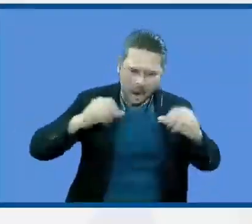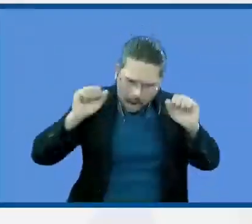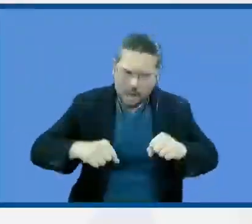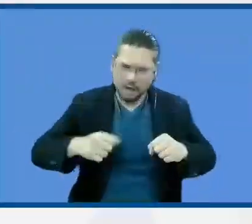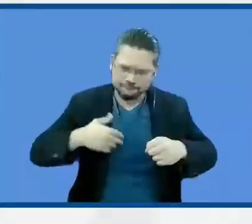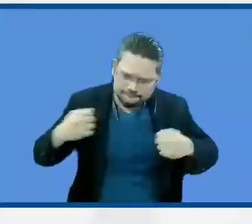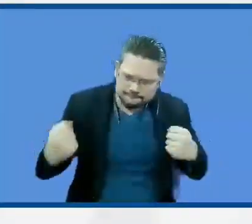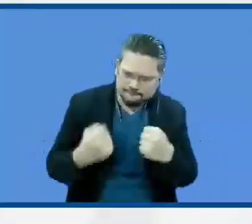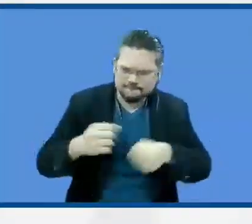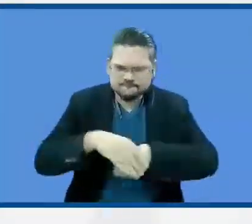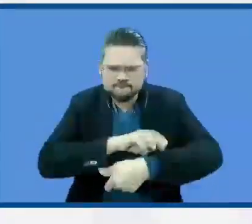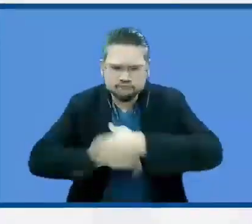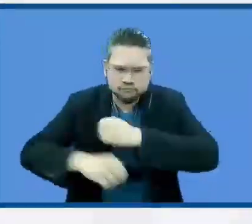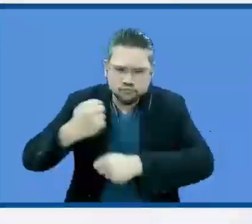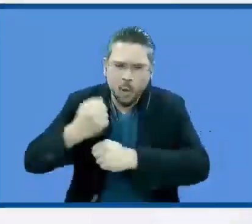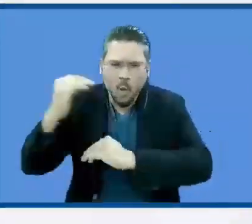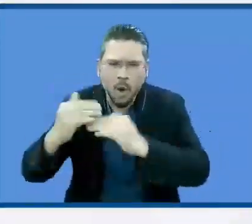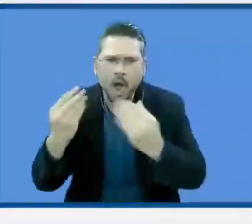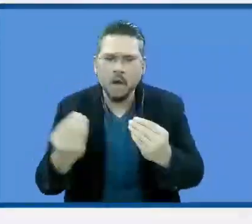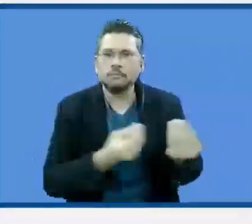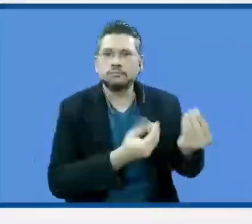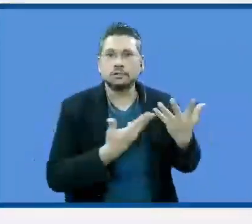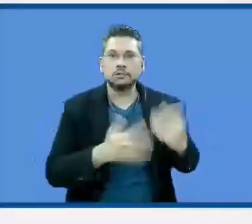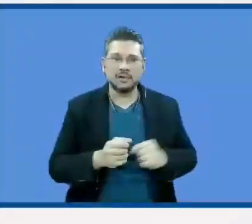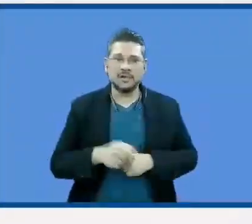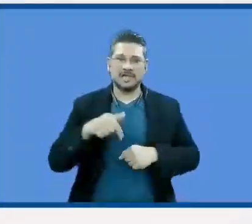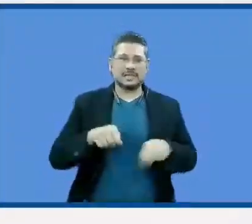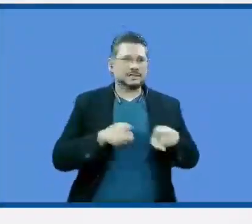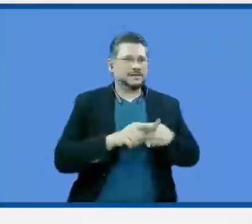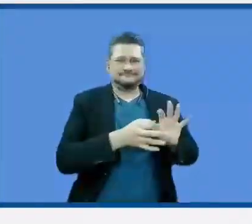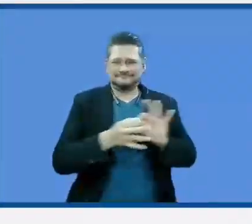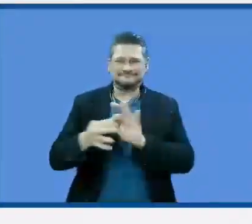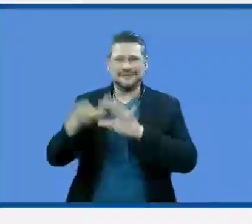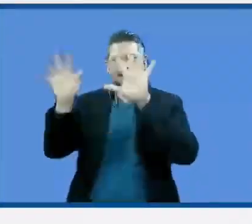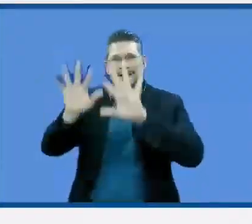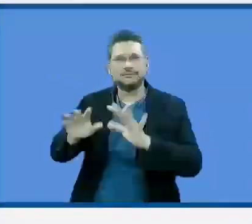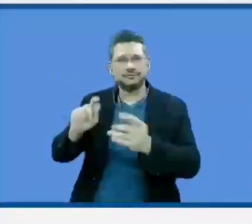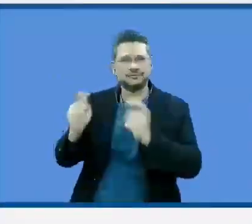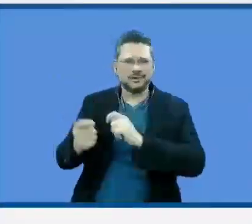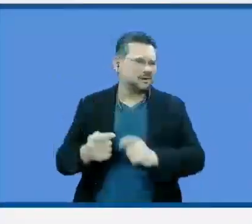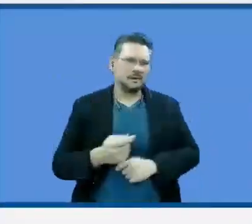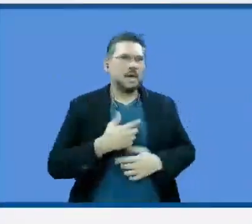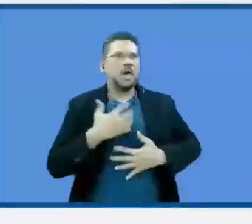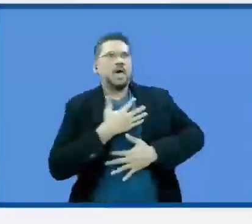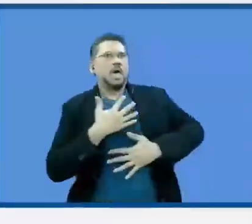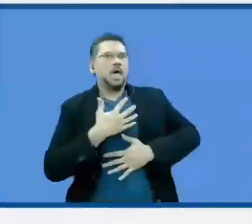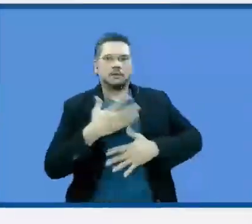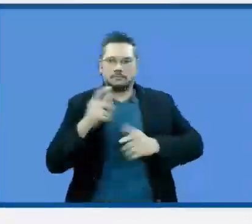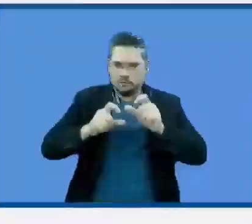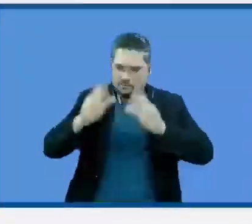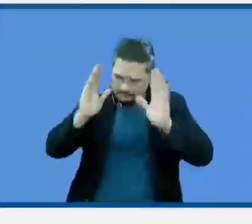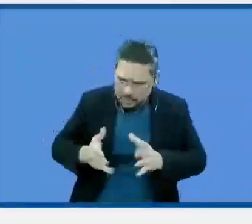for climate change. We can't have only climate anxiety. We need people to be part of the solution. The advice